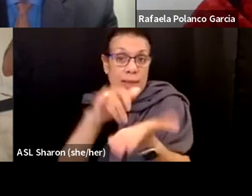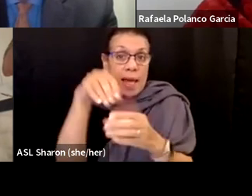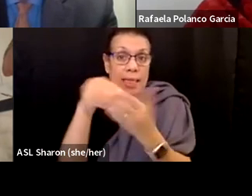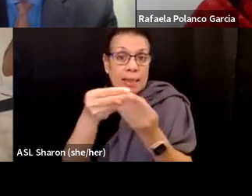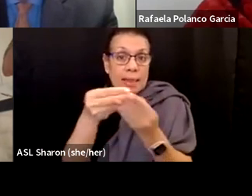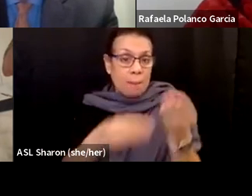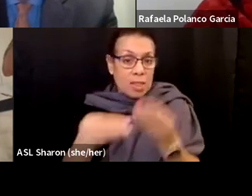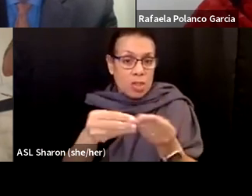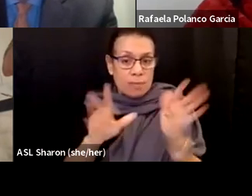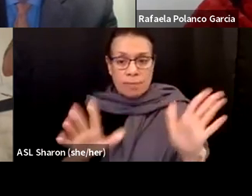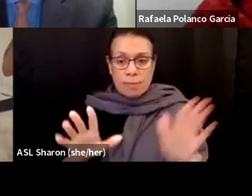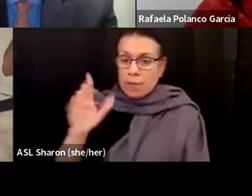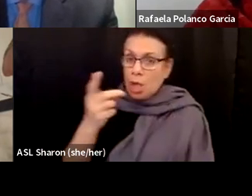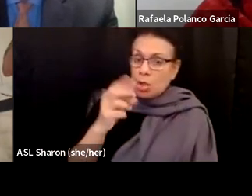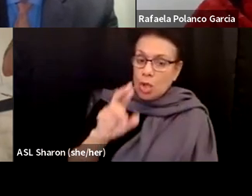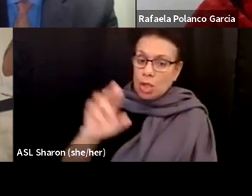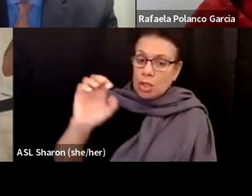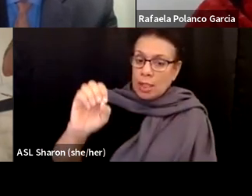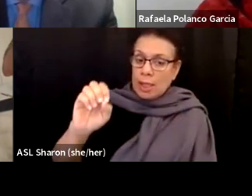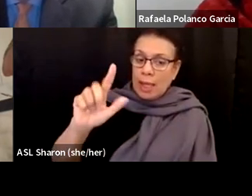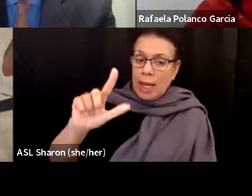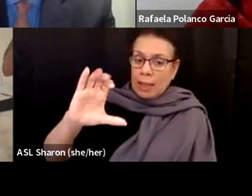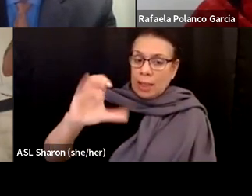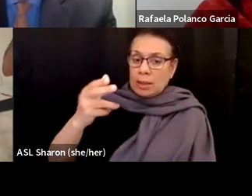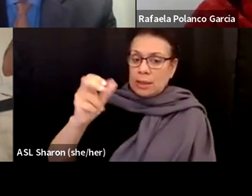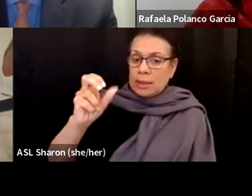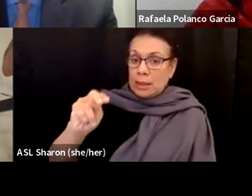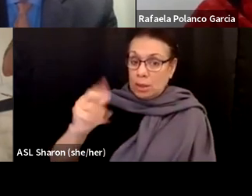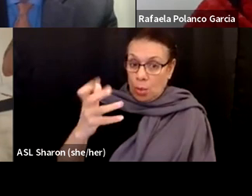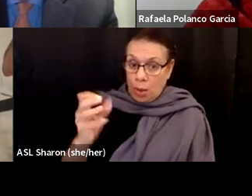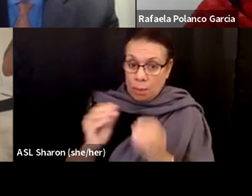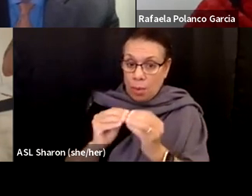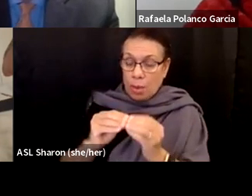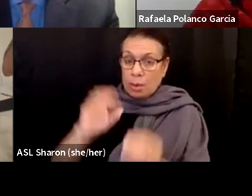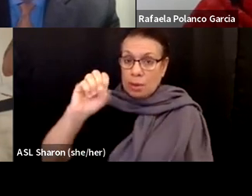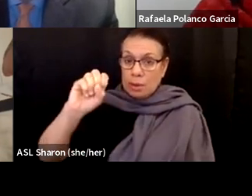i don't know if dr eccleston wants to add a little bit there on the instructional side at all too